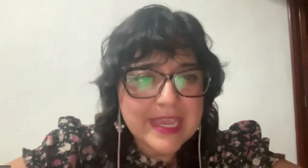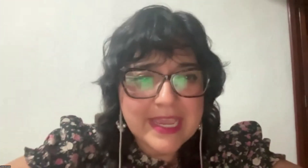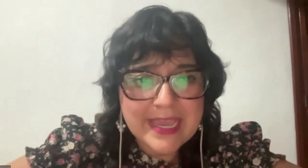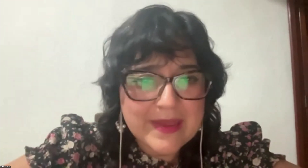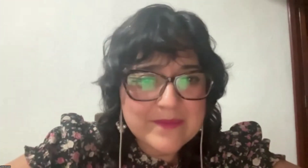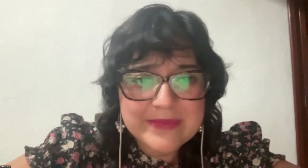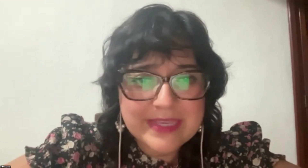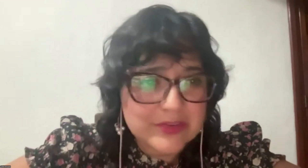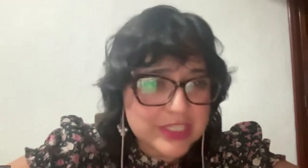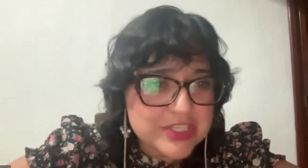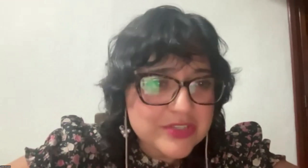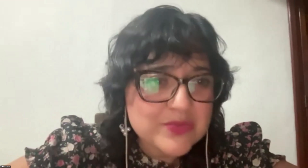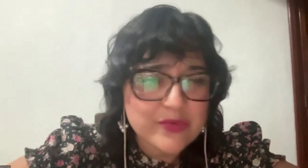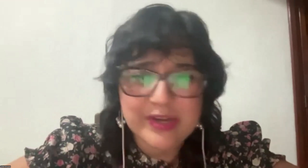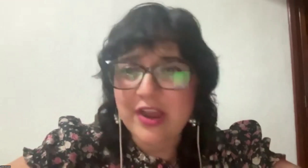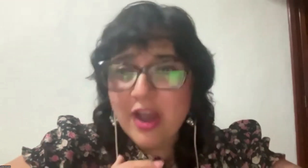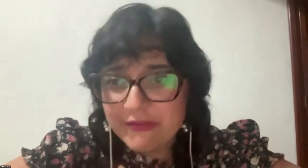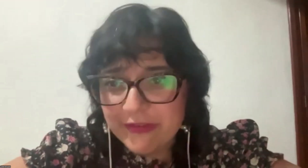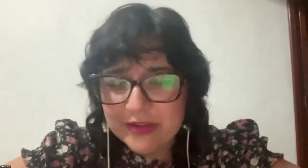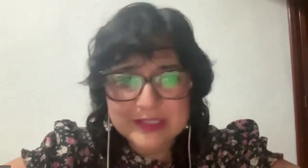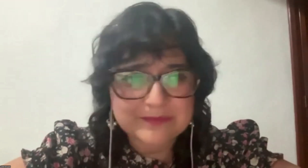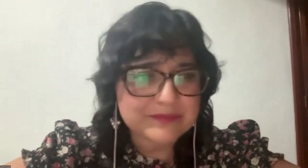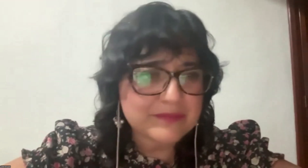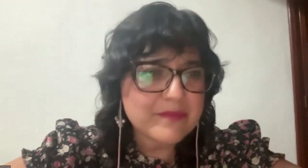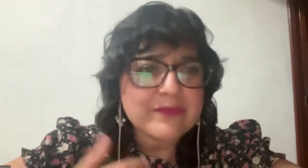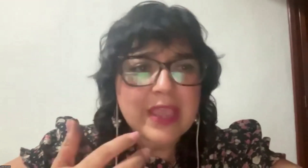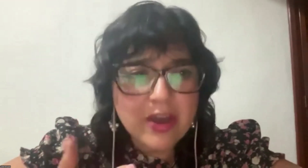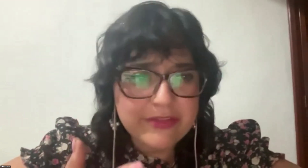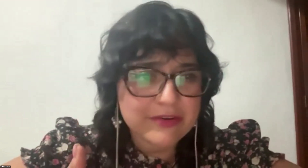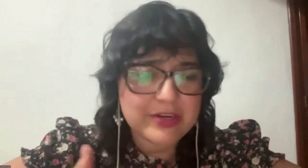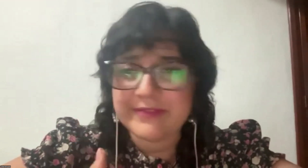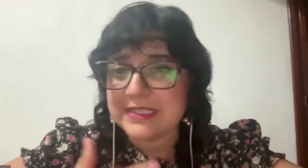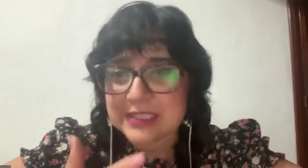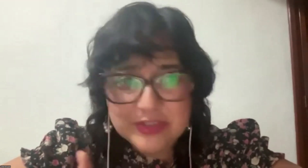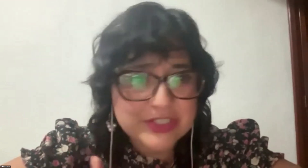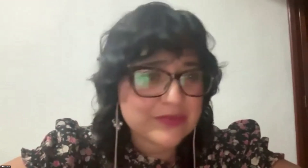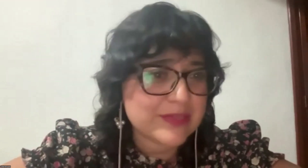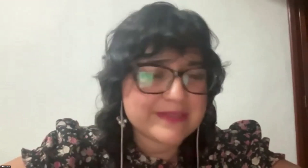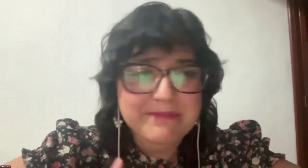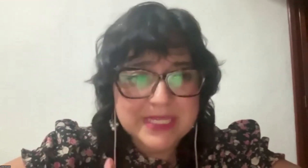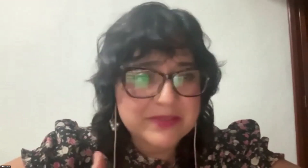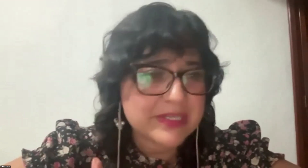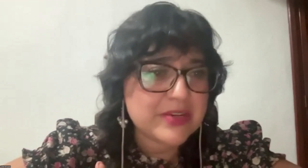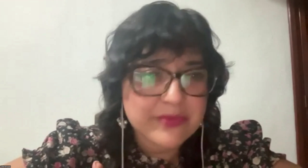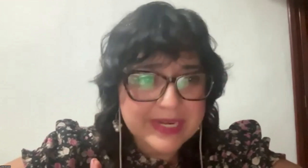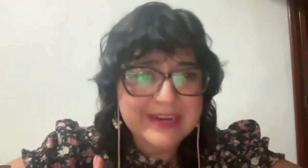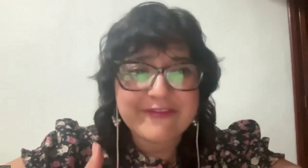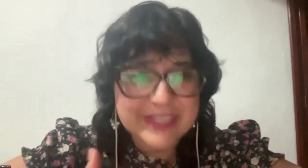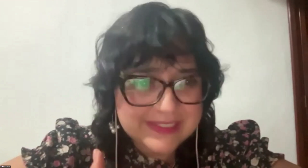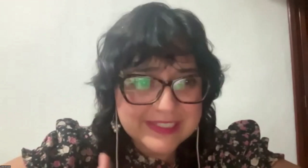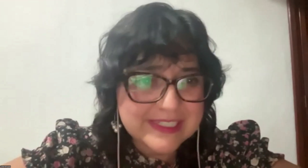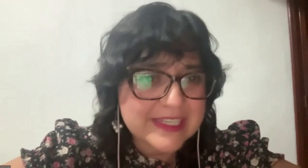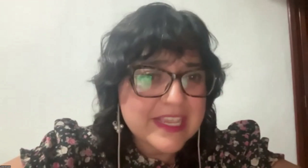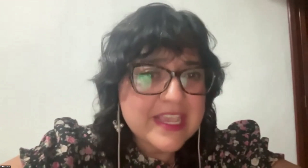found the conditions were awful. The odor of the institution was a mix between urine